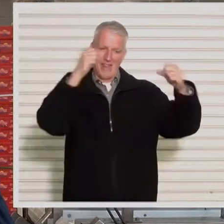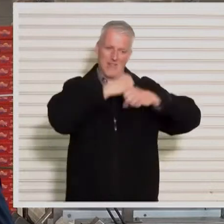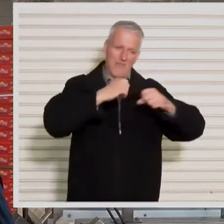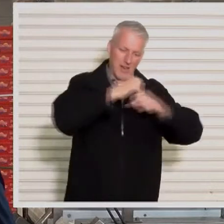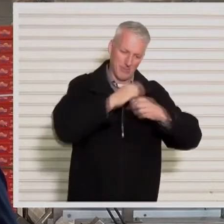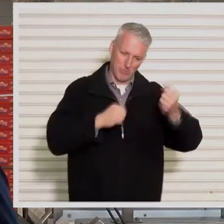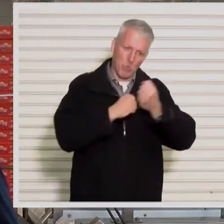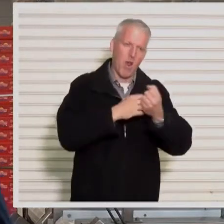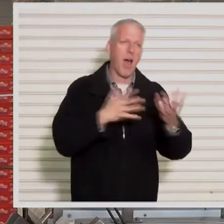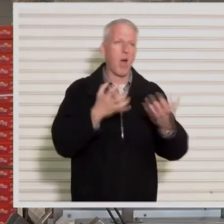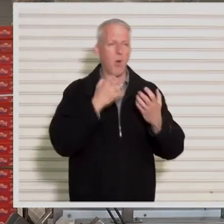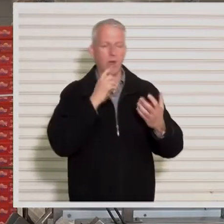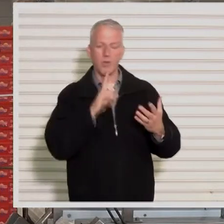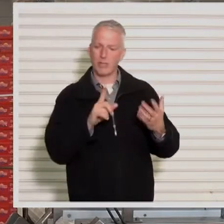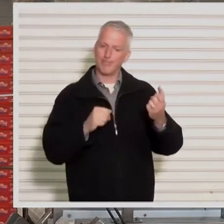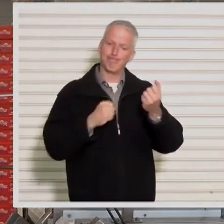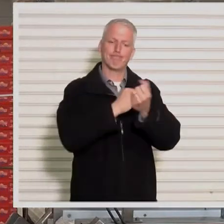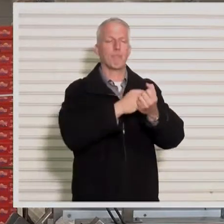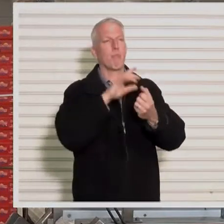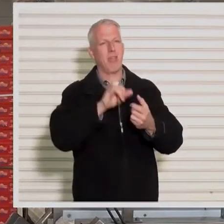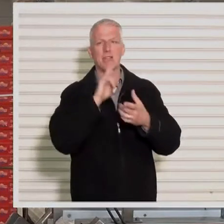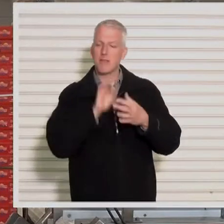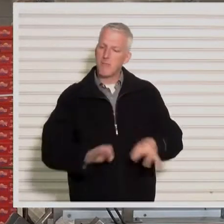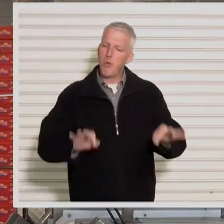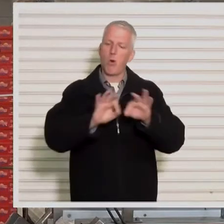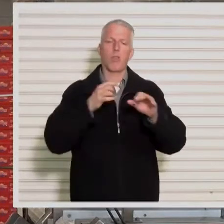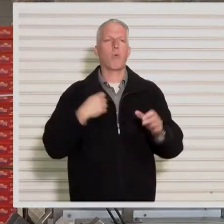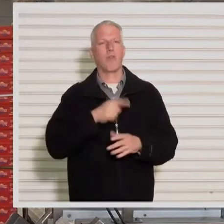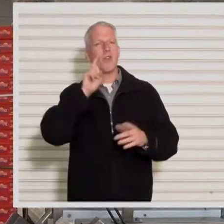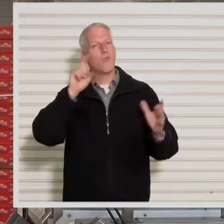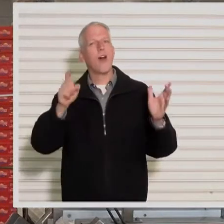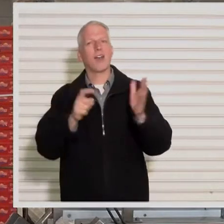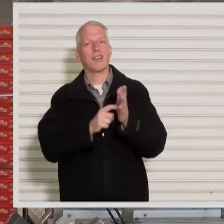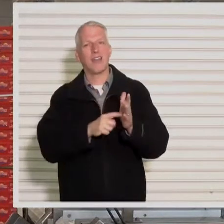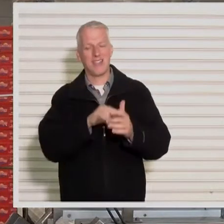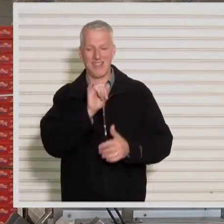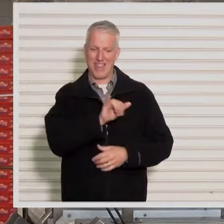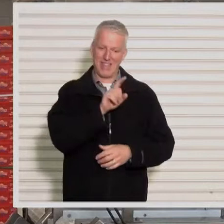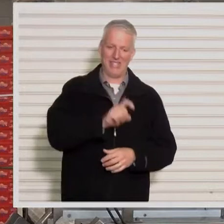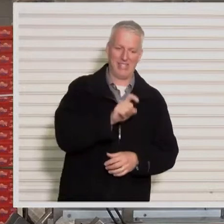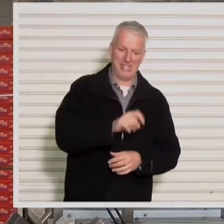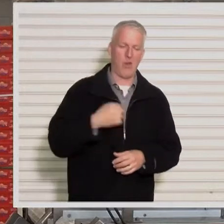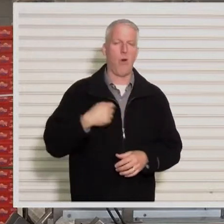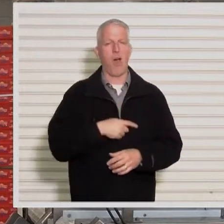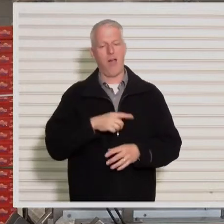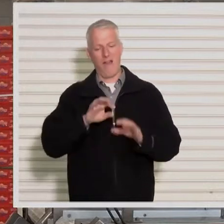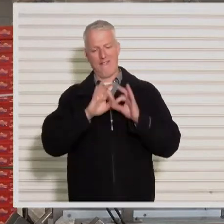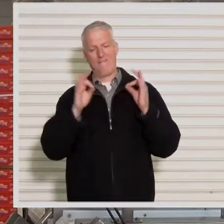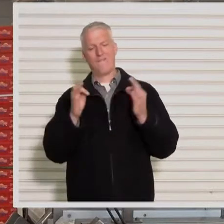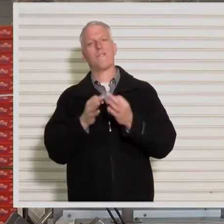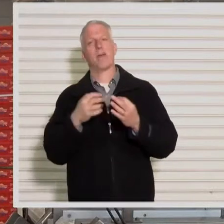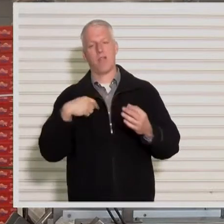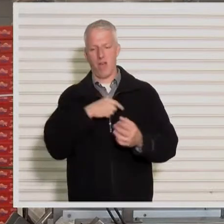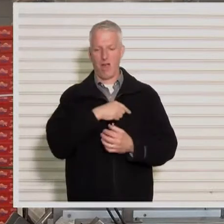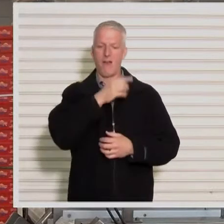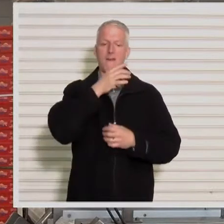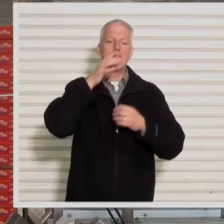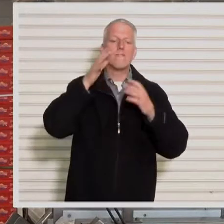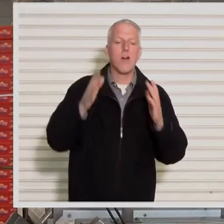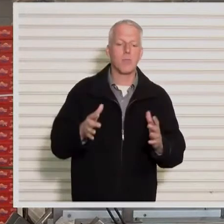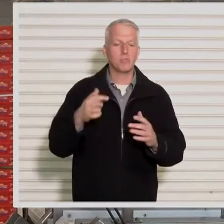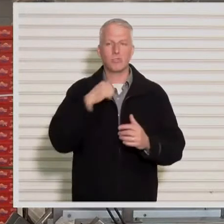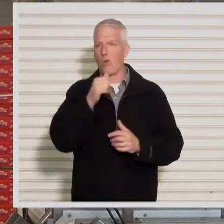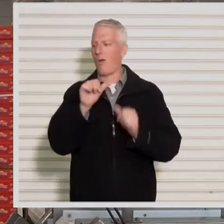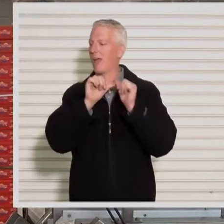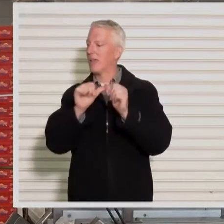And so I want to put in that plug because it's important that we recognize that need so that our families, our farm workers don't